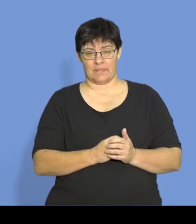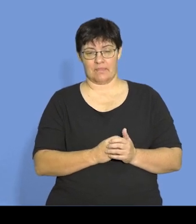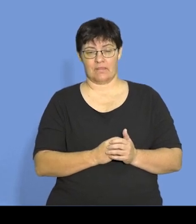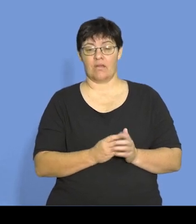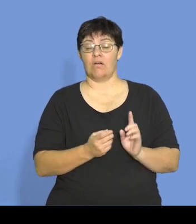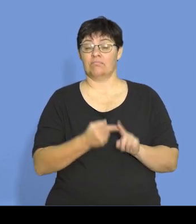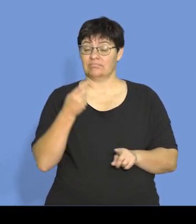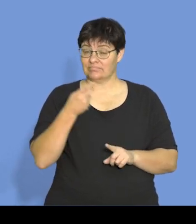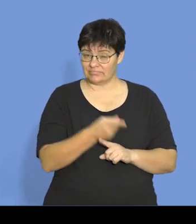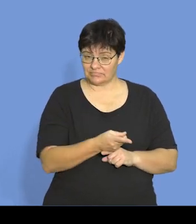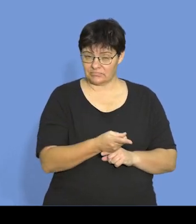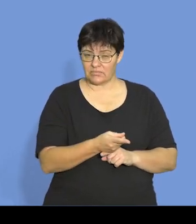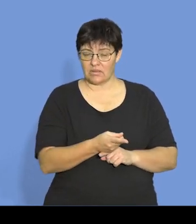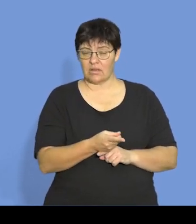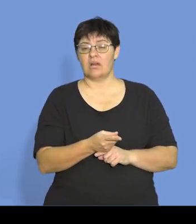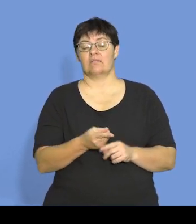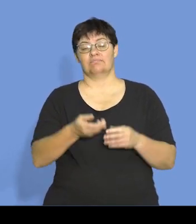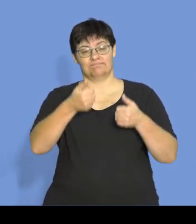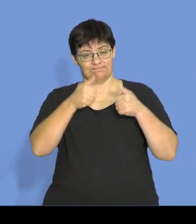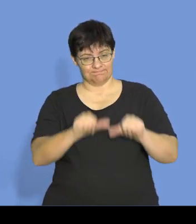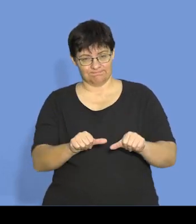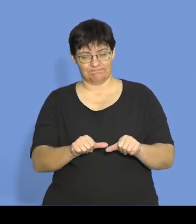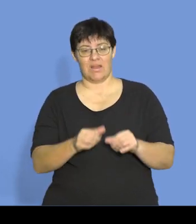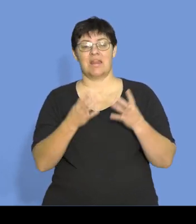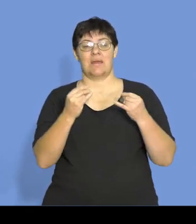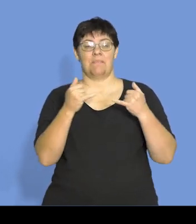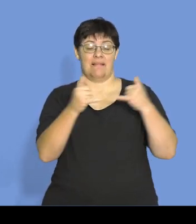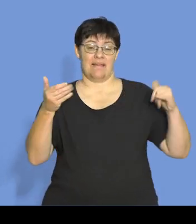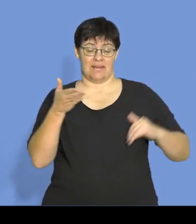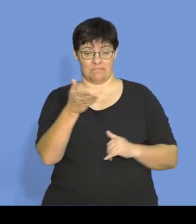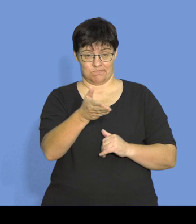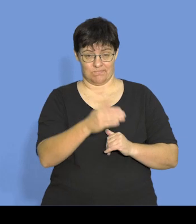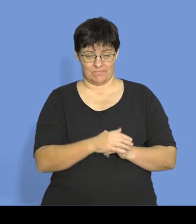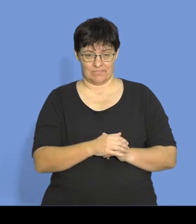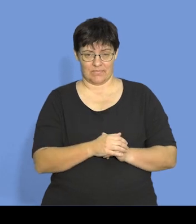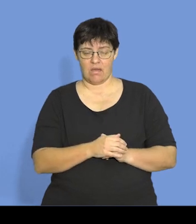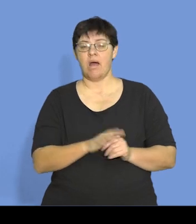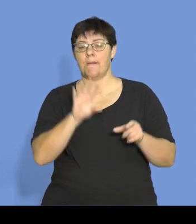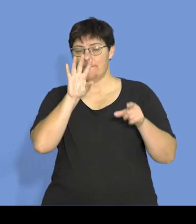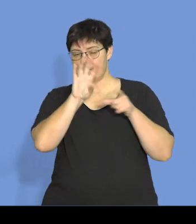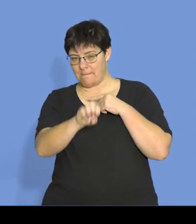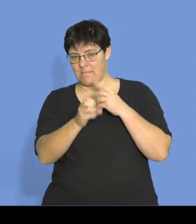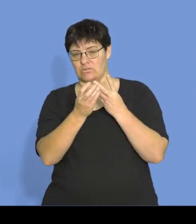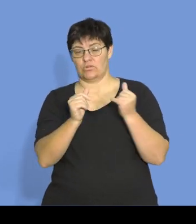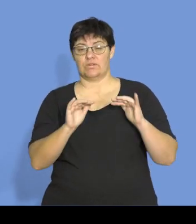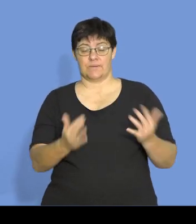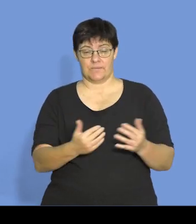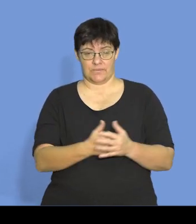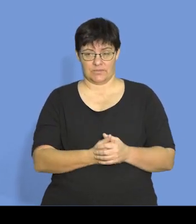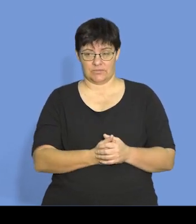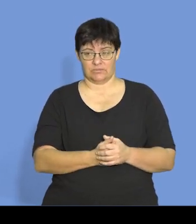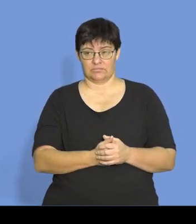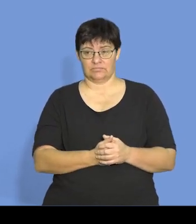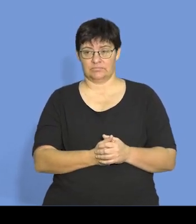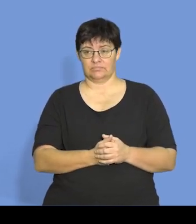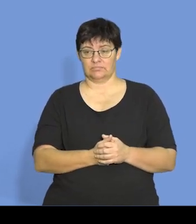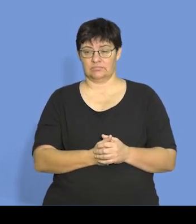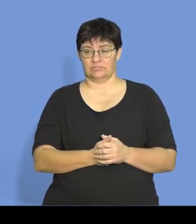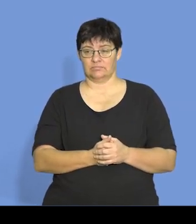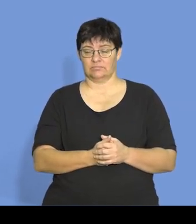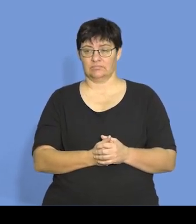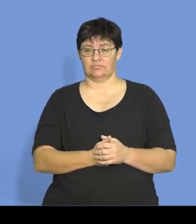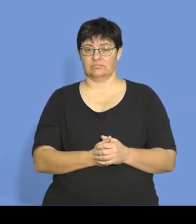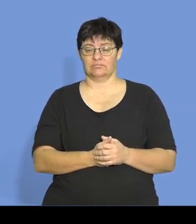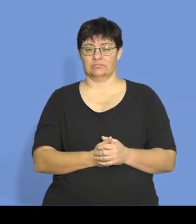From here, you go straight to the number line because that's where you will find your solution. So I'm just going to go to a new one,